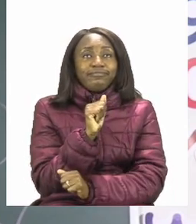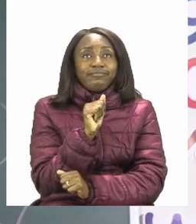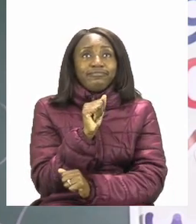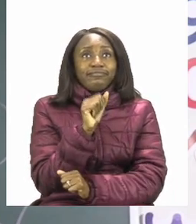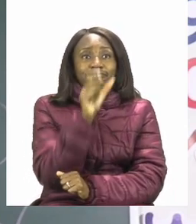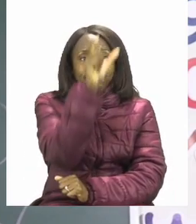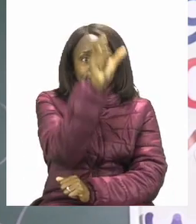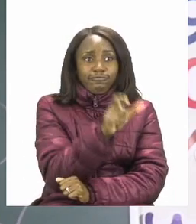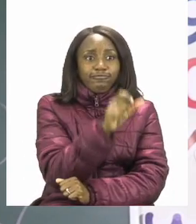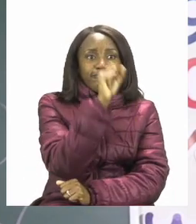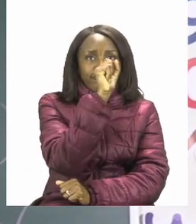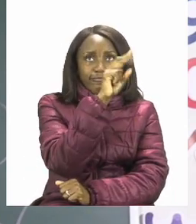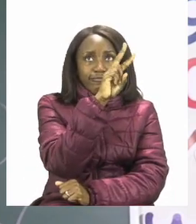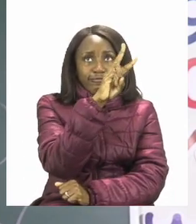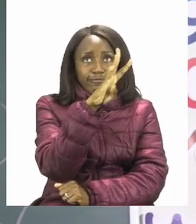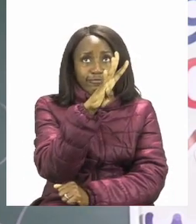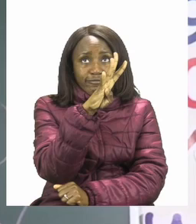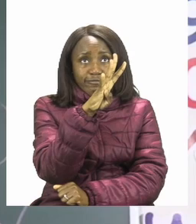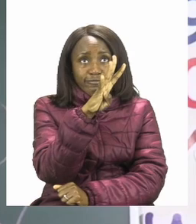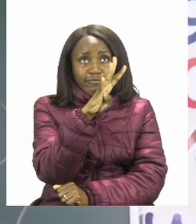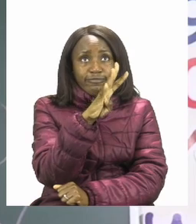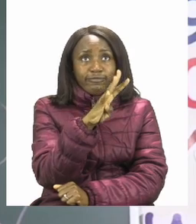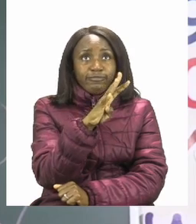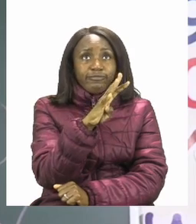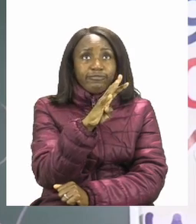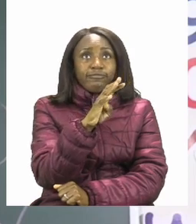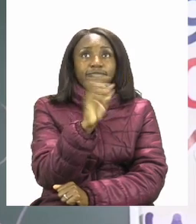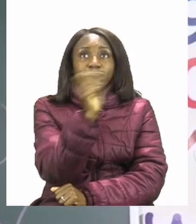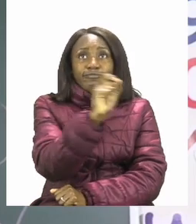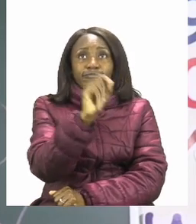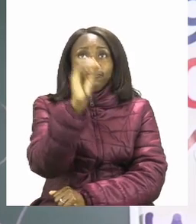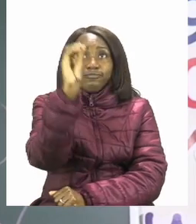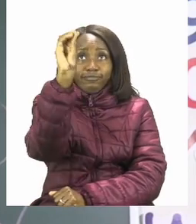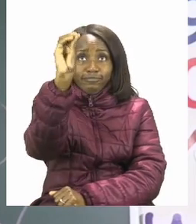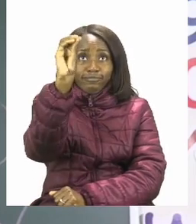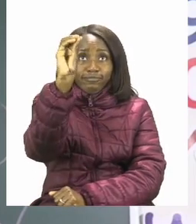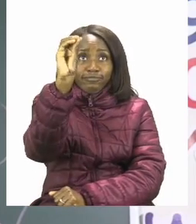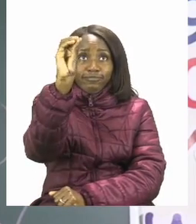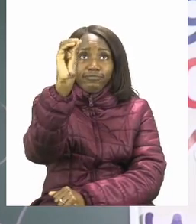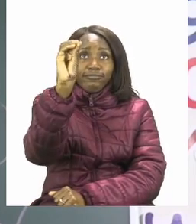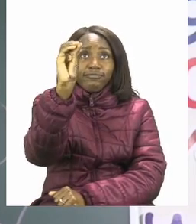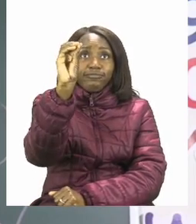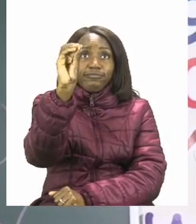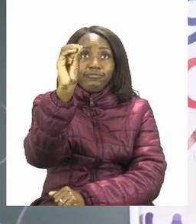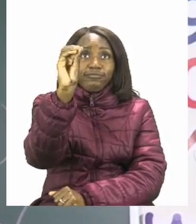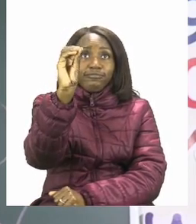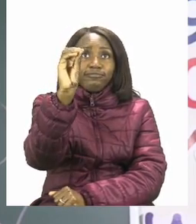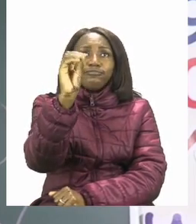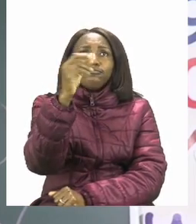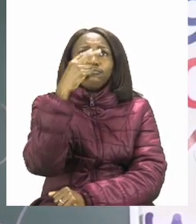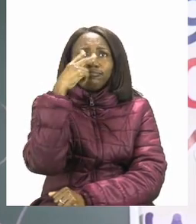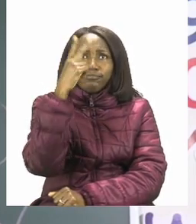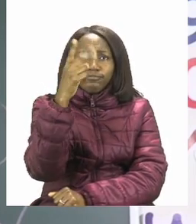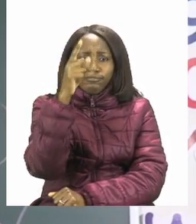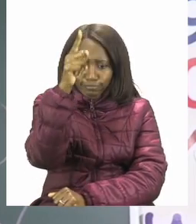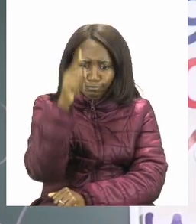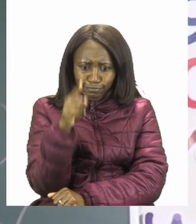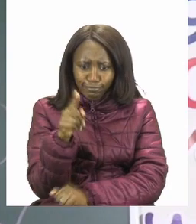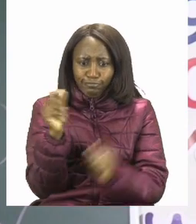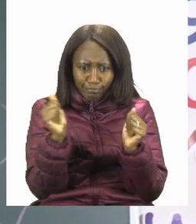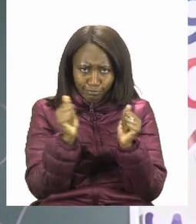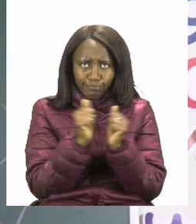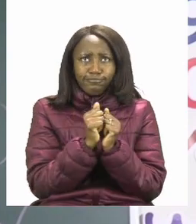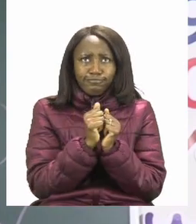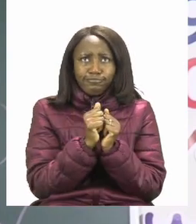count them and then write the number. After that, we need to check that if they add